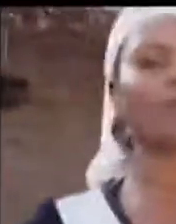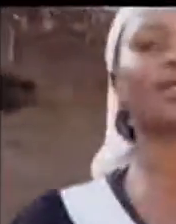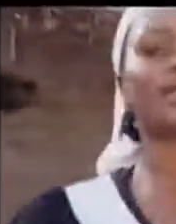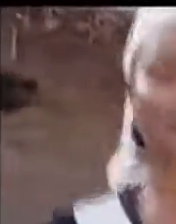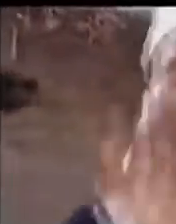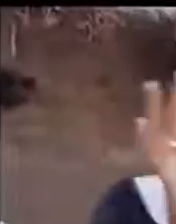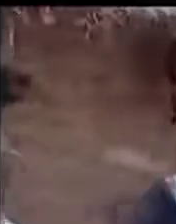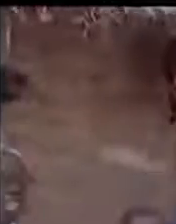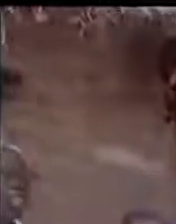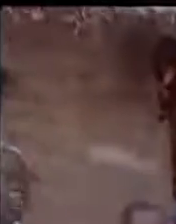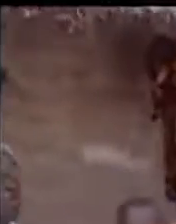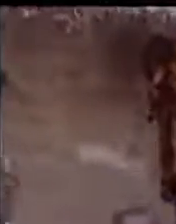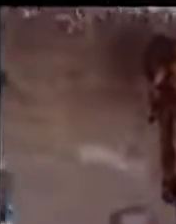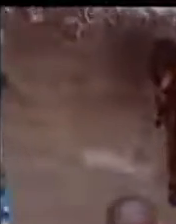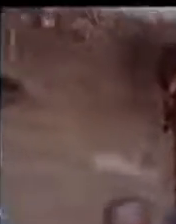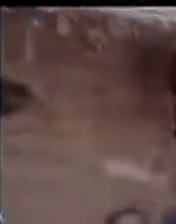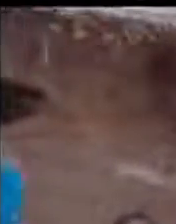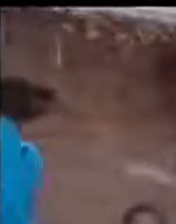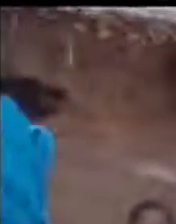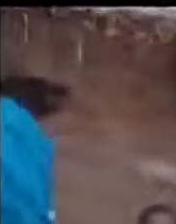more pertinent.